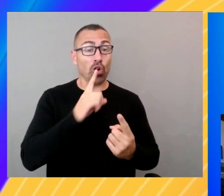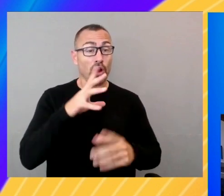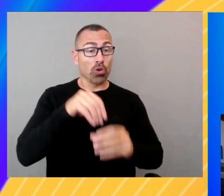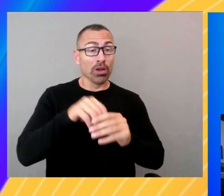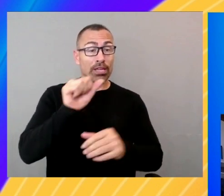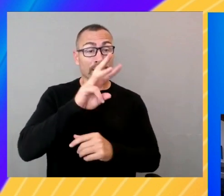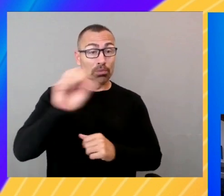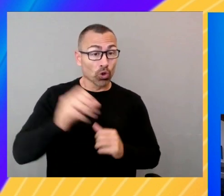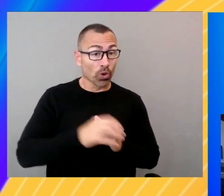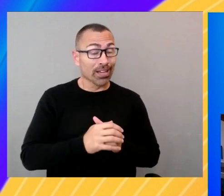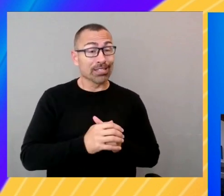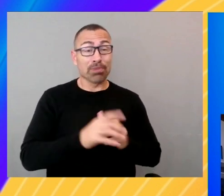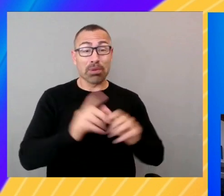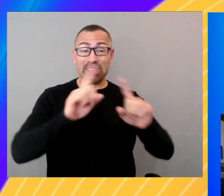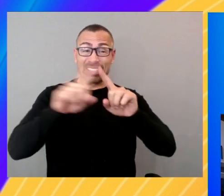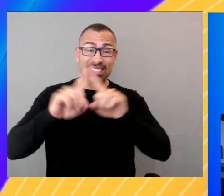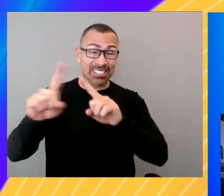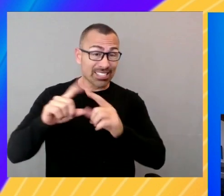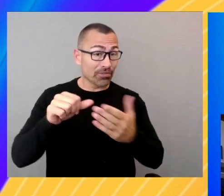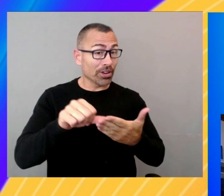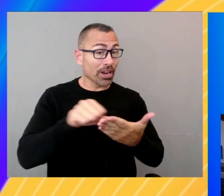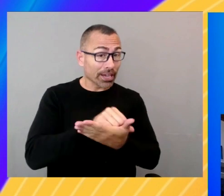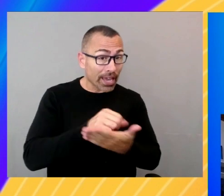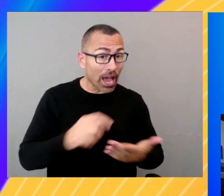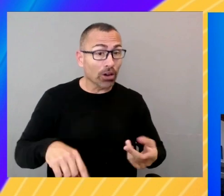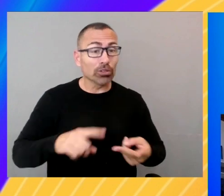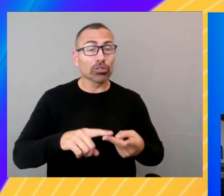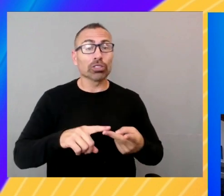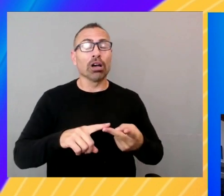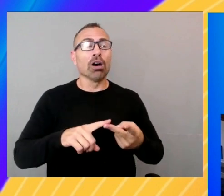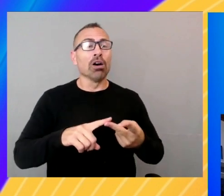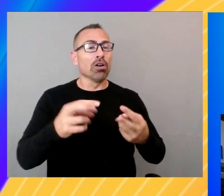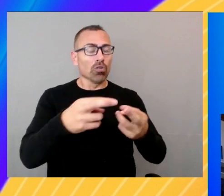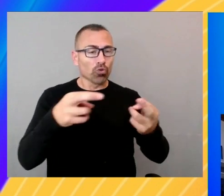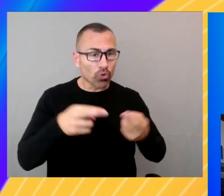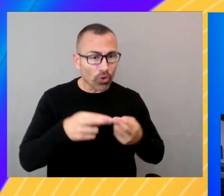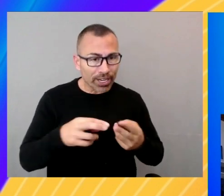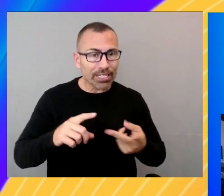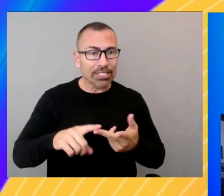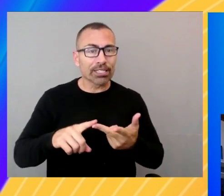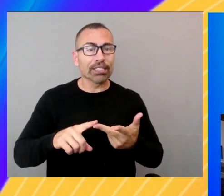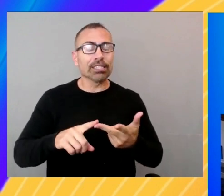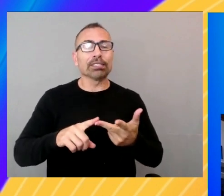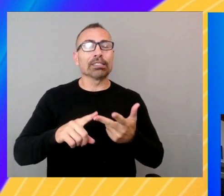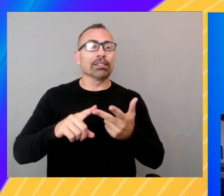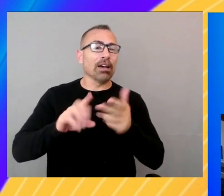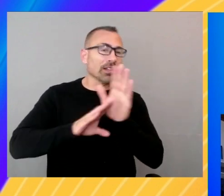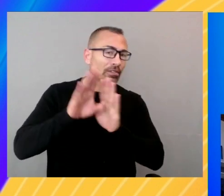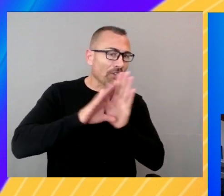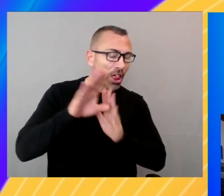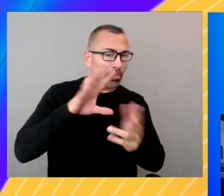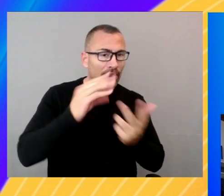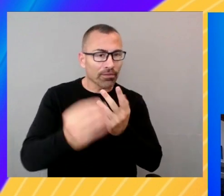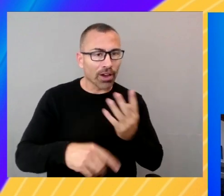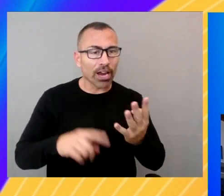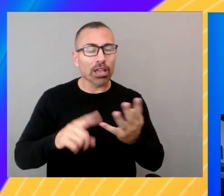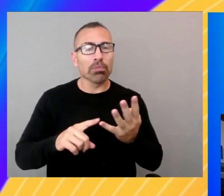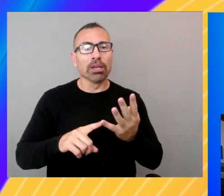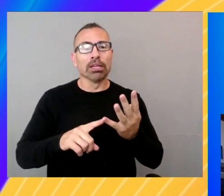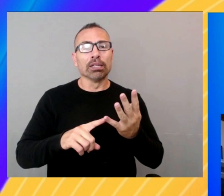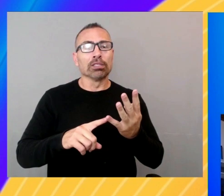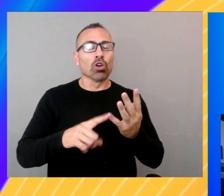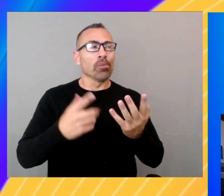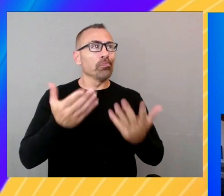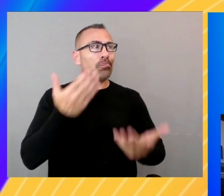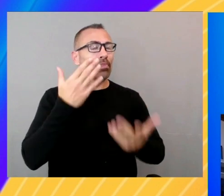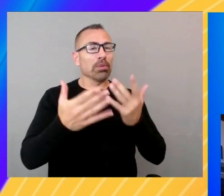different regions, different development environments, whether you're patching your dev resources, QA, prod. Like I was mentioning before, if